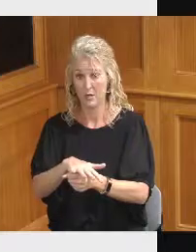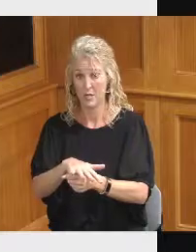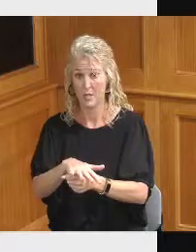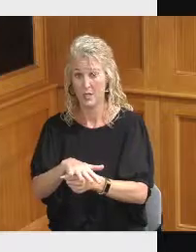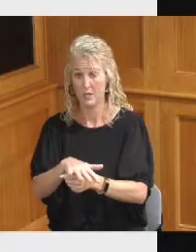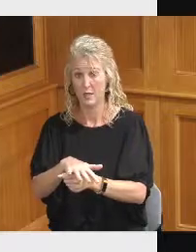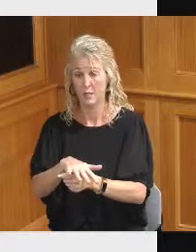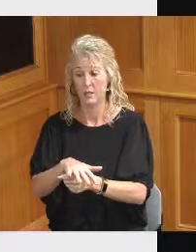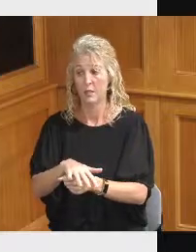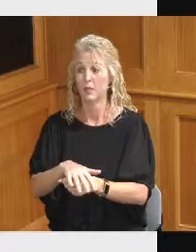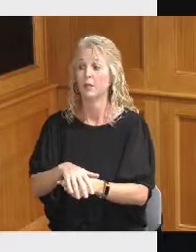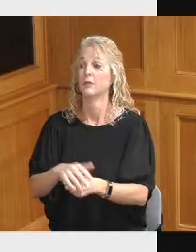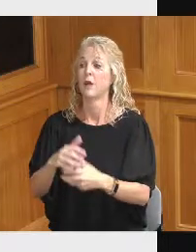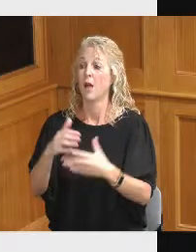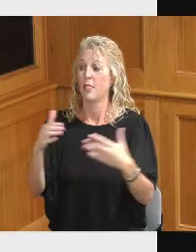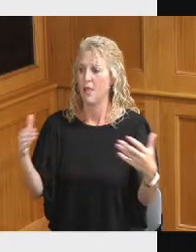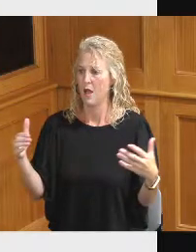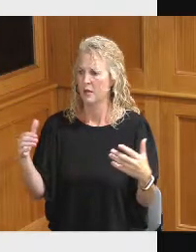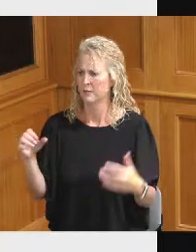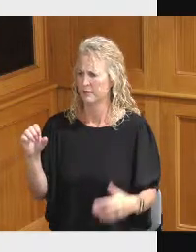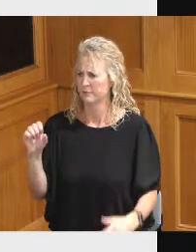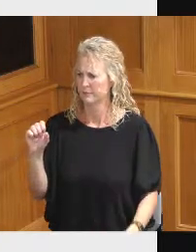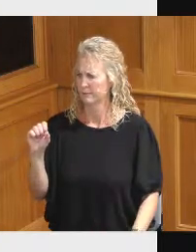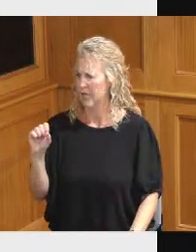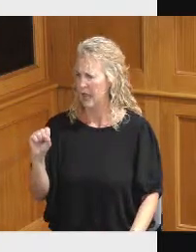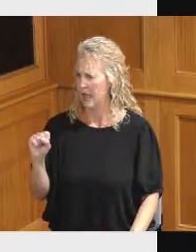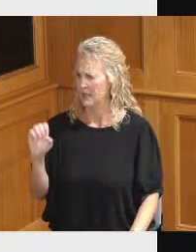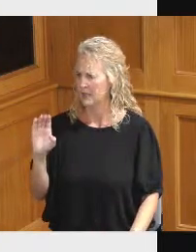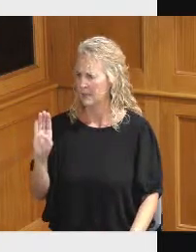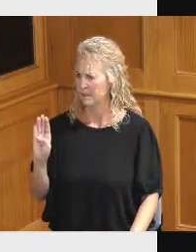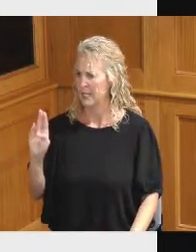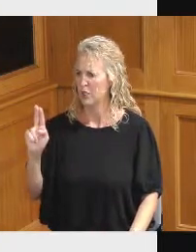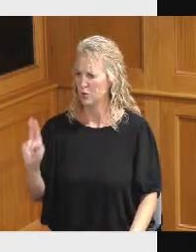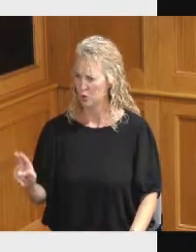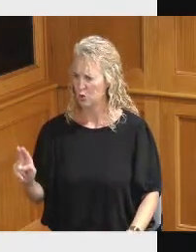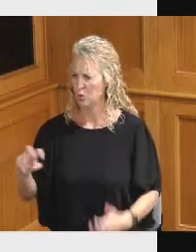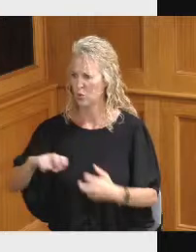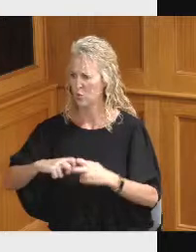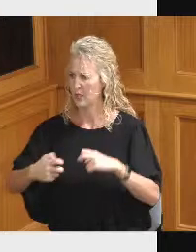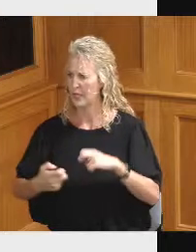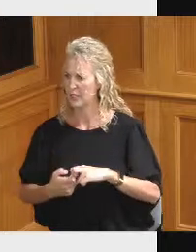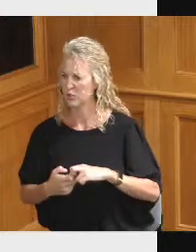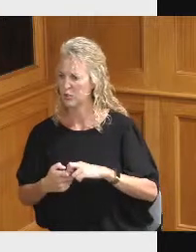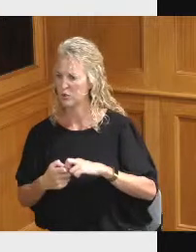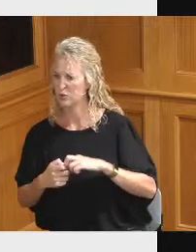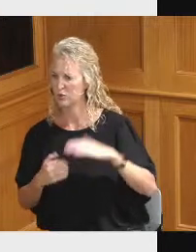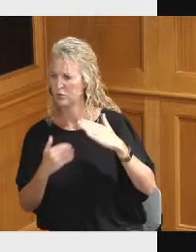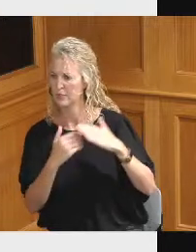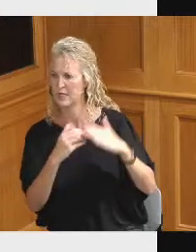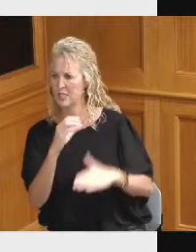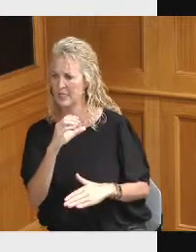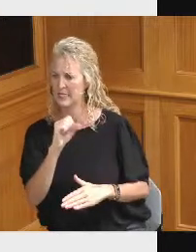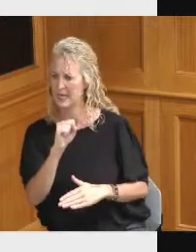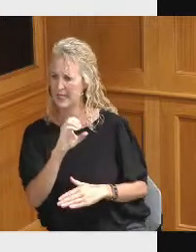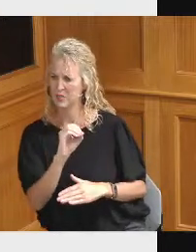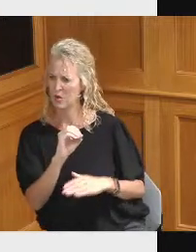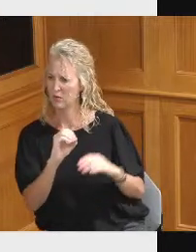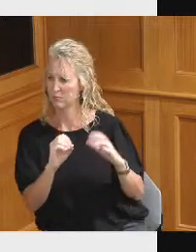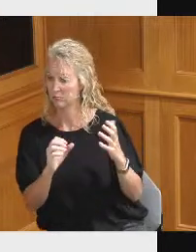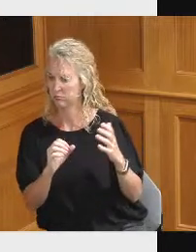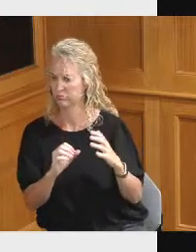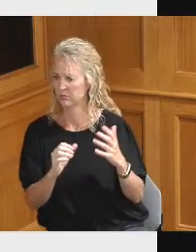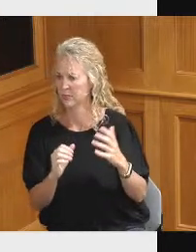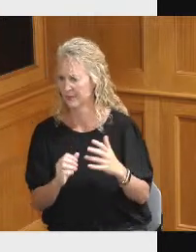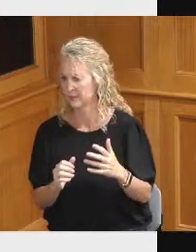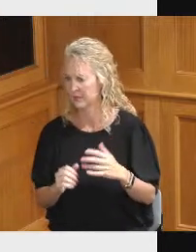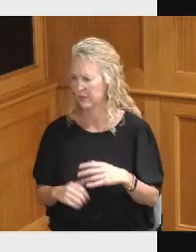have high levels of SBUs, incidents, and that are upstream of CSOs. And it's a program to go look